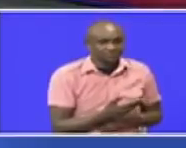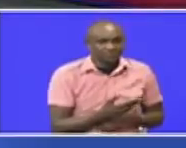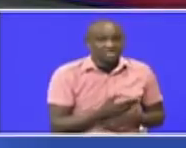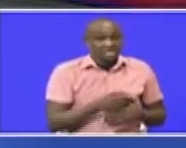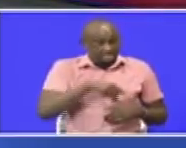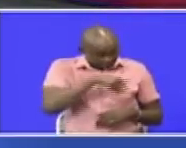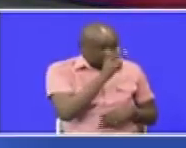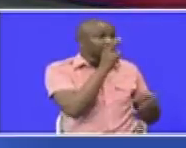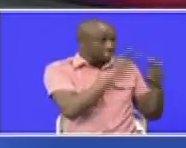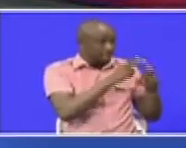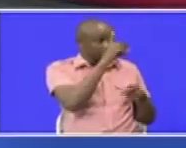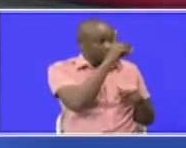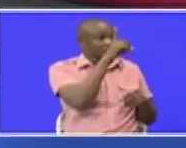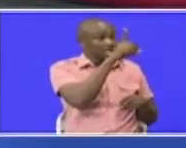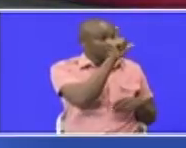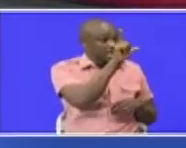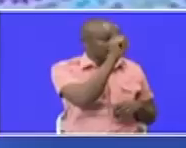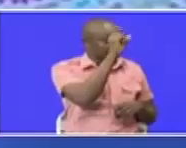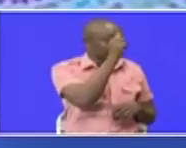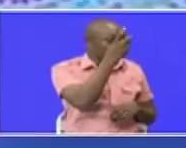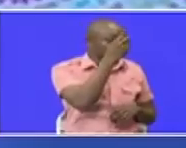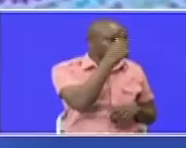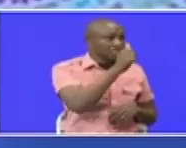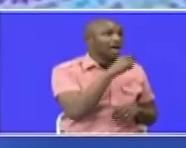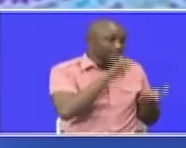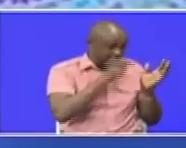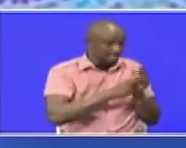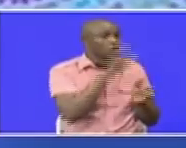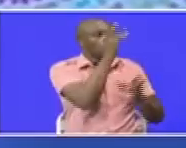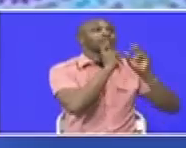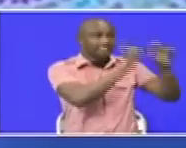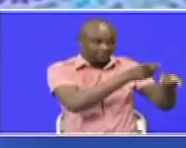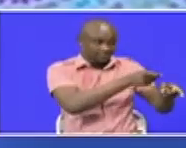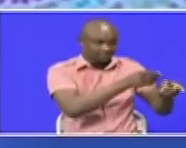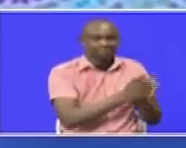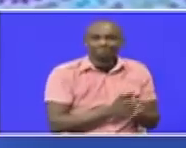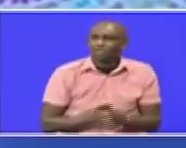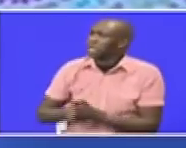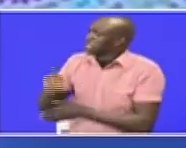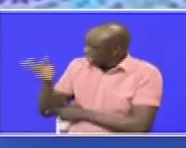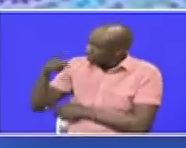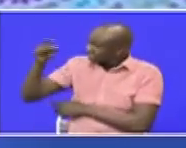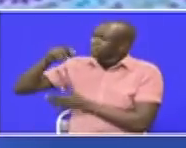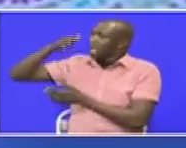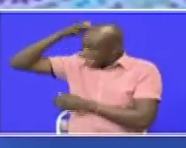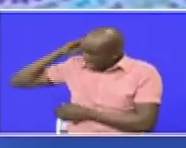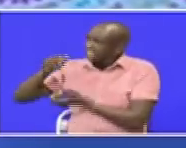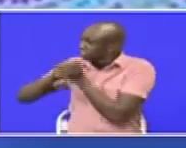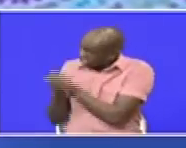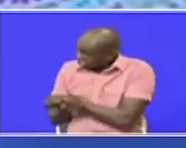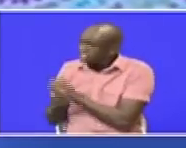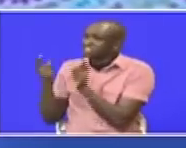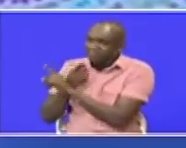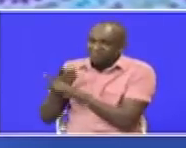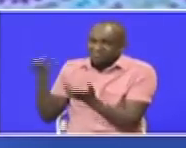Ladasha is God's gift. Mm-hmm. Bell is beauty. It's beauty. Yeah. So God's gift of beauty. Beauty. Yes. So you mentioned that. Yeah, your hair has changed. We're yes, used to the red,